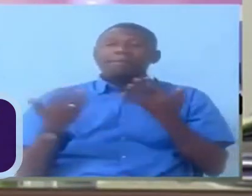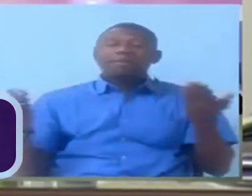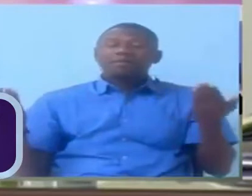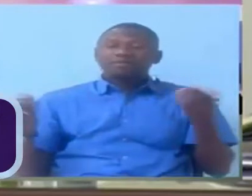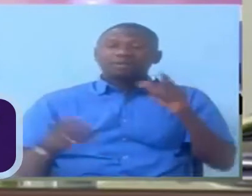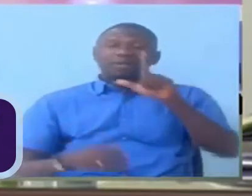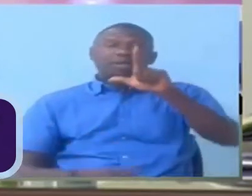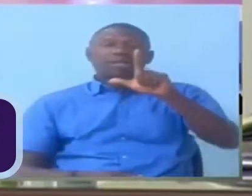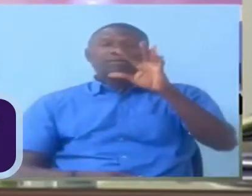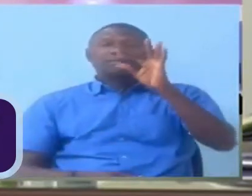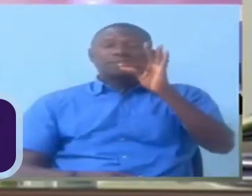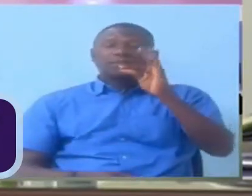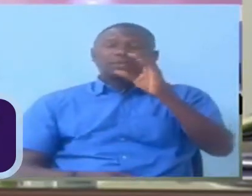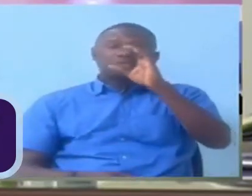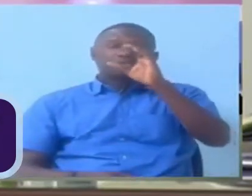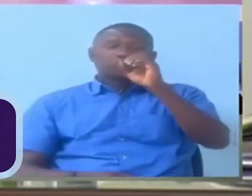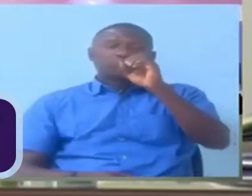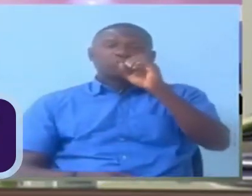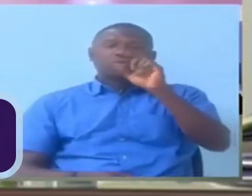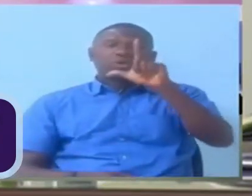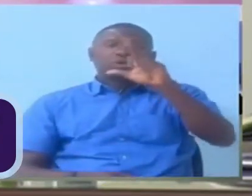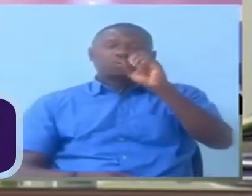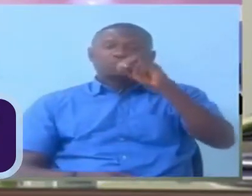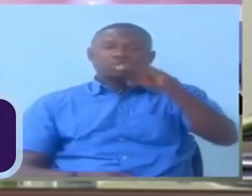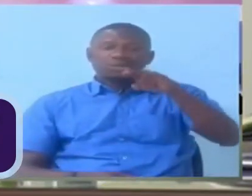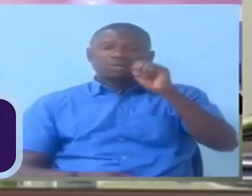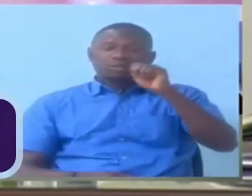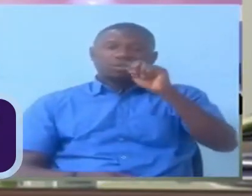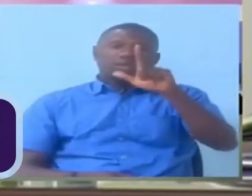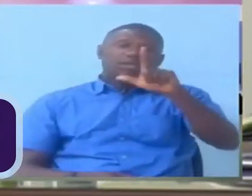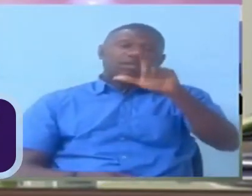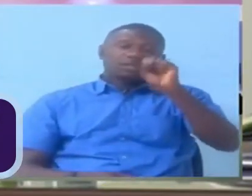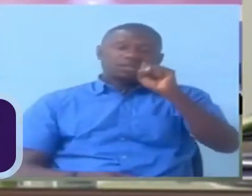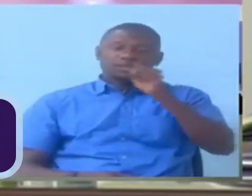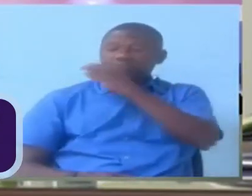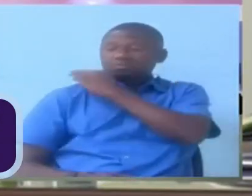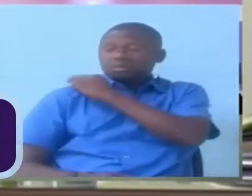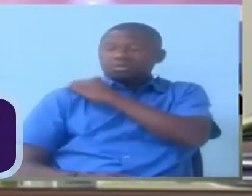be minimum academic requirements, and it should be